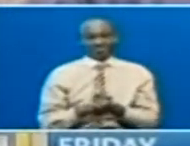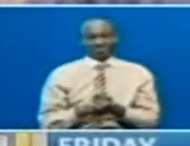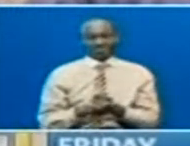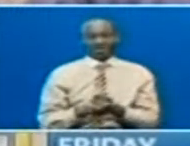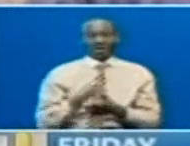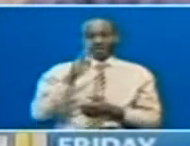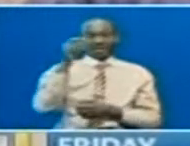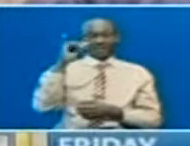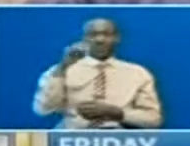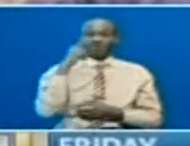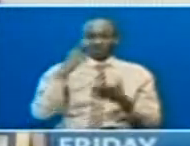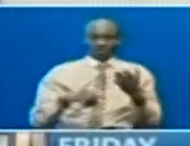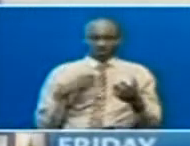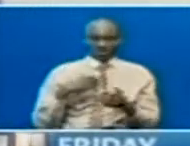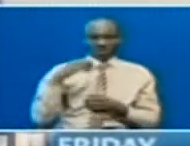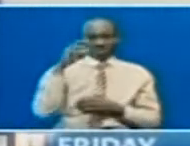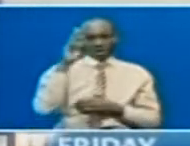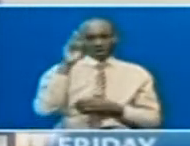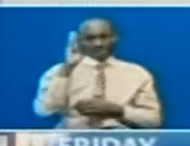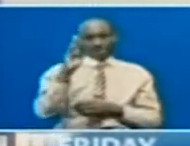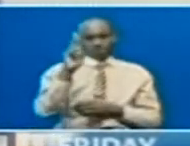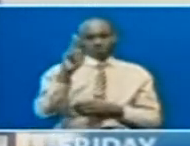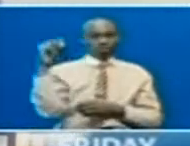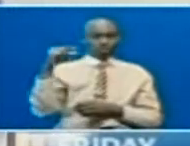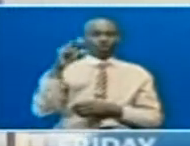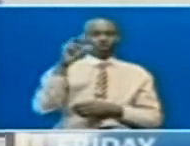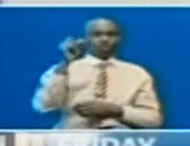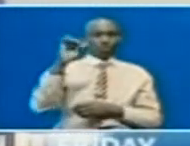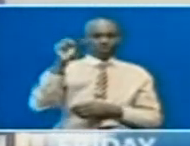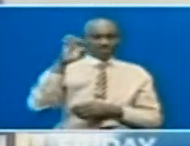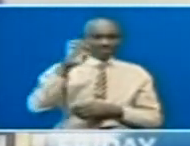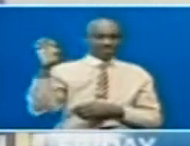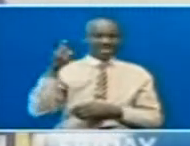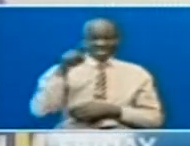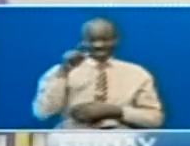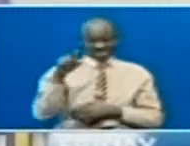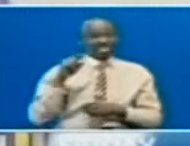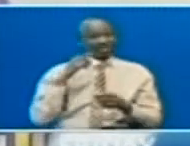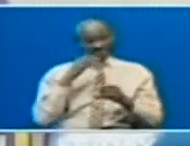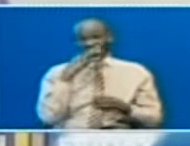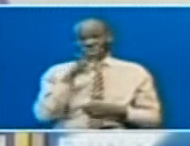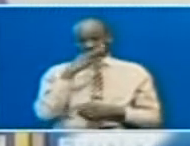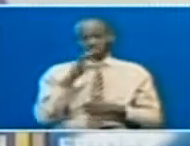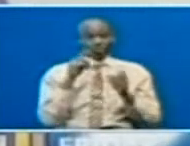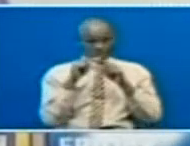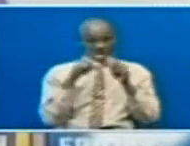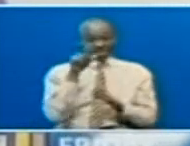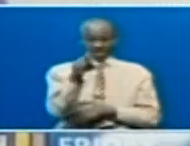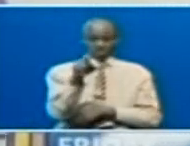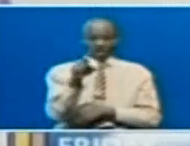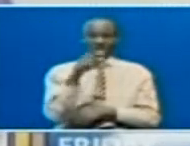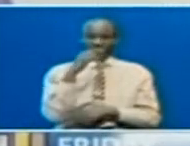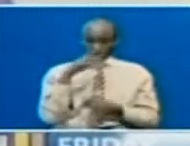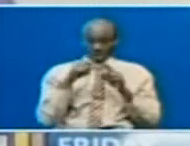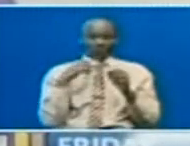Betty, we say bourgeoisie, bourgeoisie. Mm-hmm. It's a very tricky French word, mm-hmm. or a borrowed word